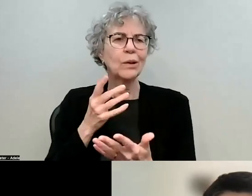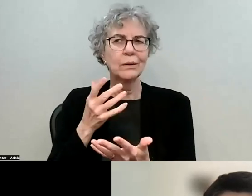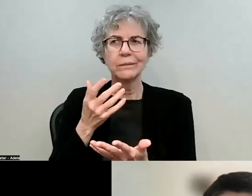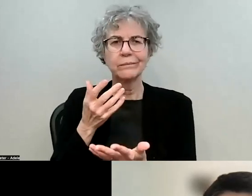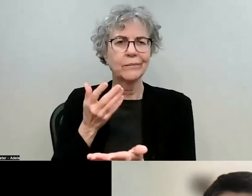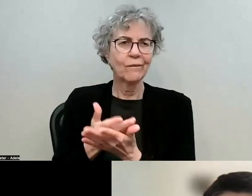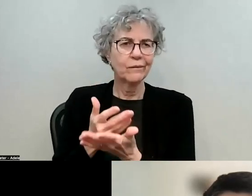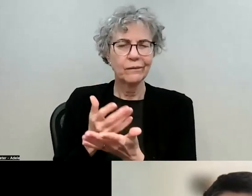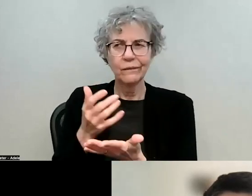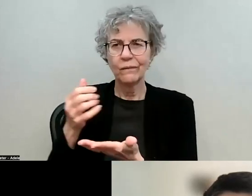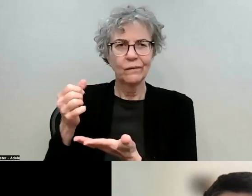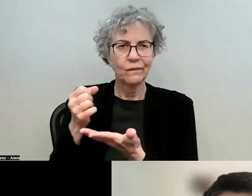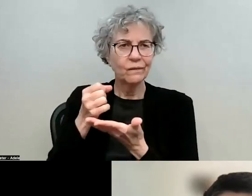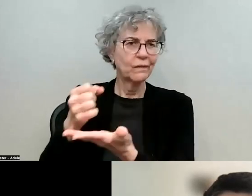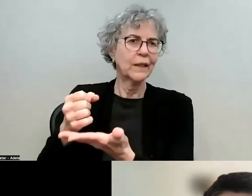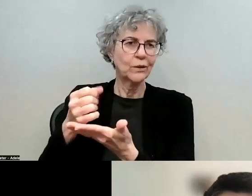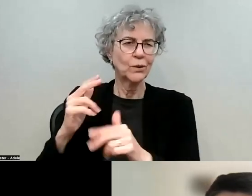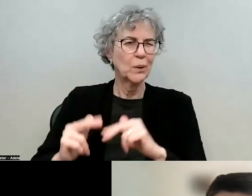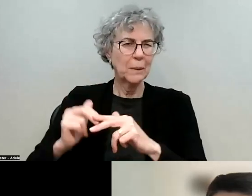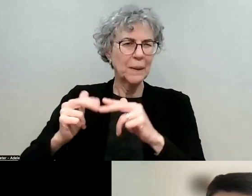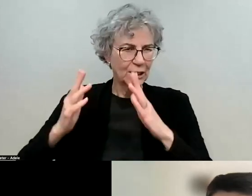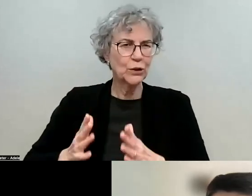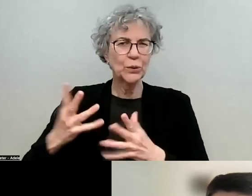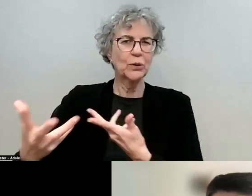to be part of this idea.